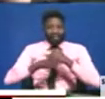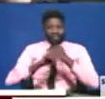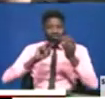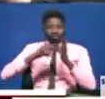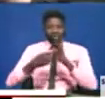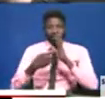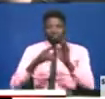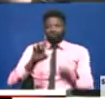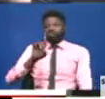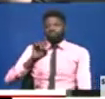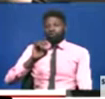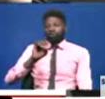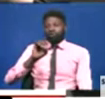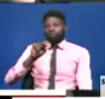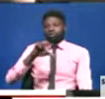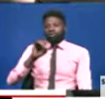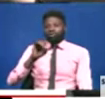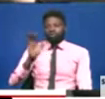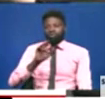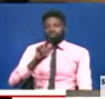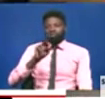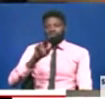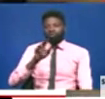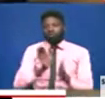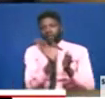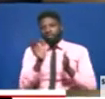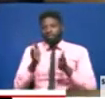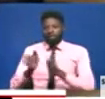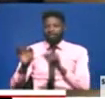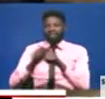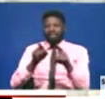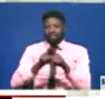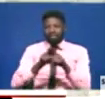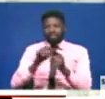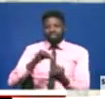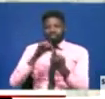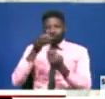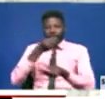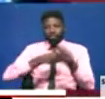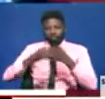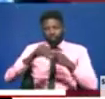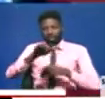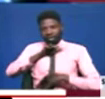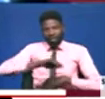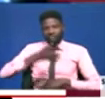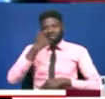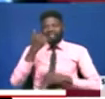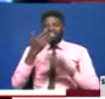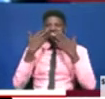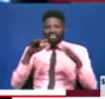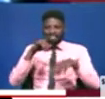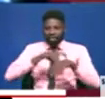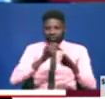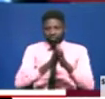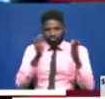Dongo-Kundu Bypass Highway and the Special Economic Zone, they want the projects completed within the set timelines. We expect